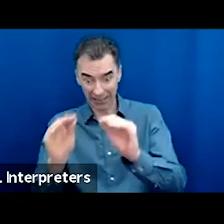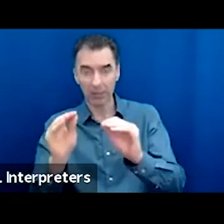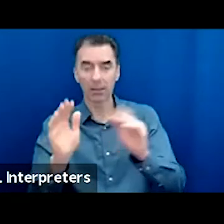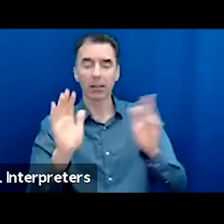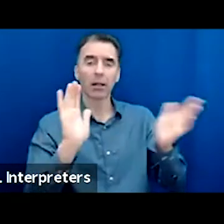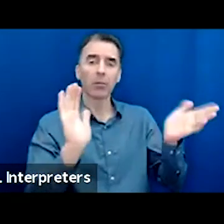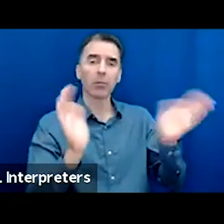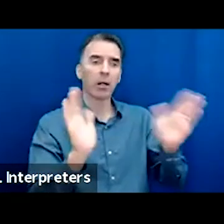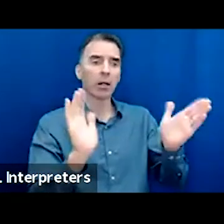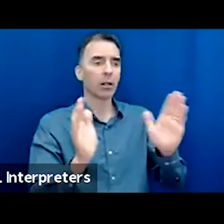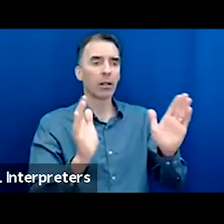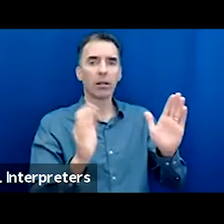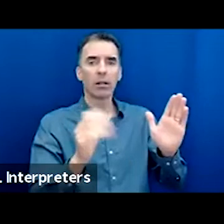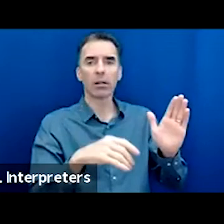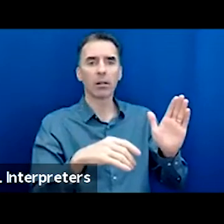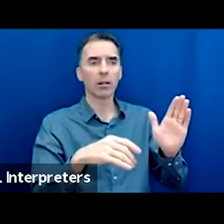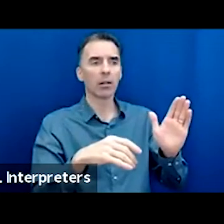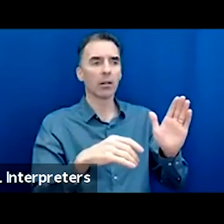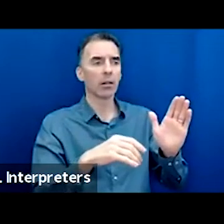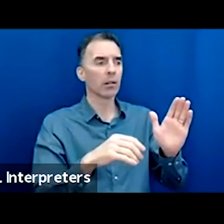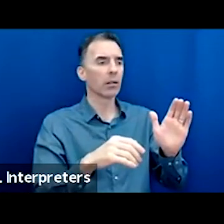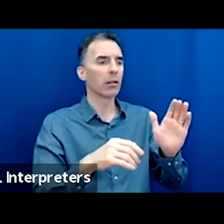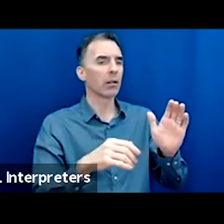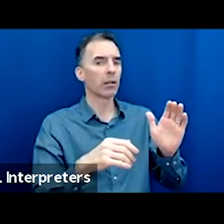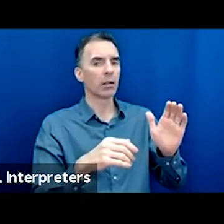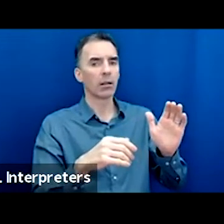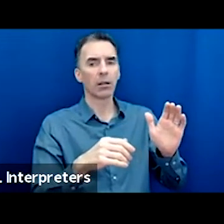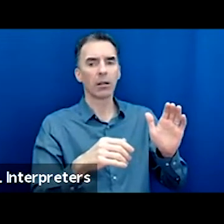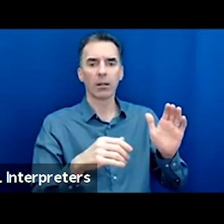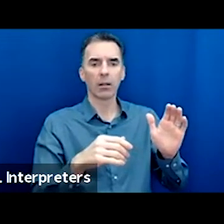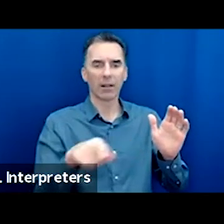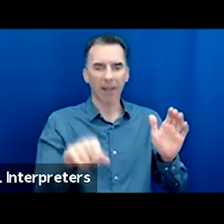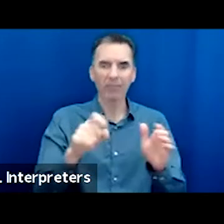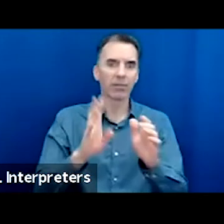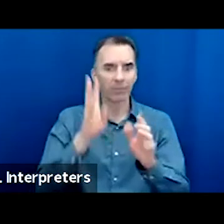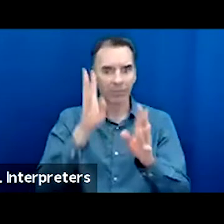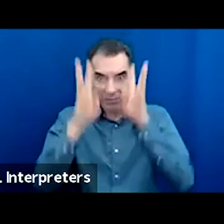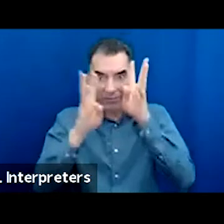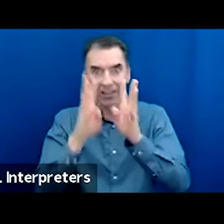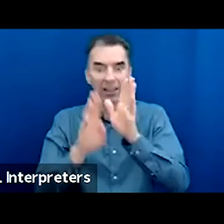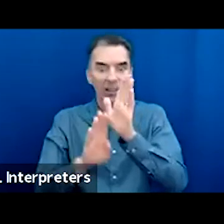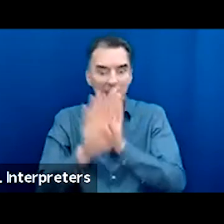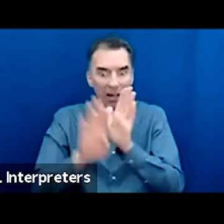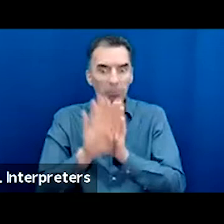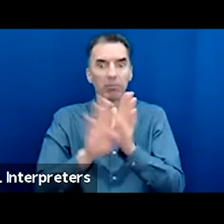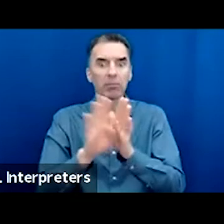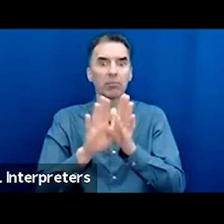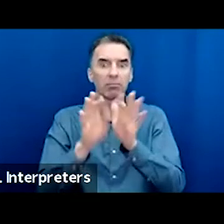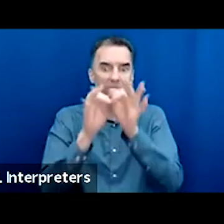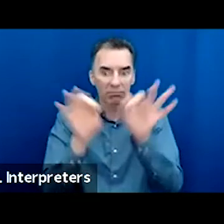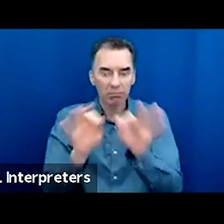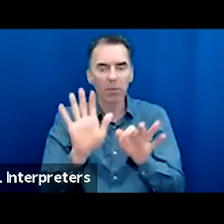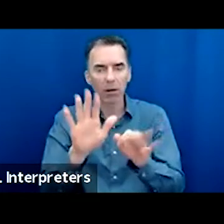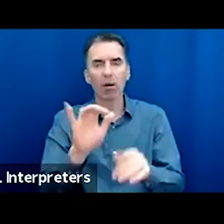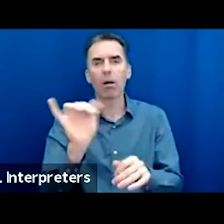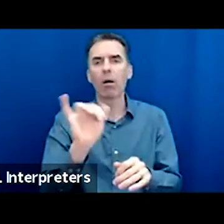of the content that you have to develop and the technical stuff that you have to develop. And additionally, what responsibility does full-time faculty have